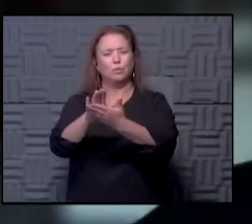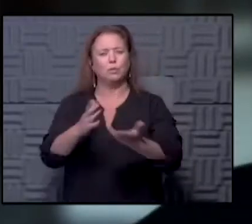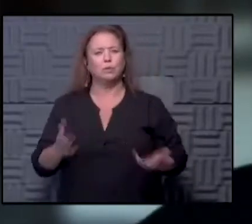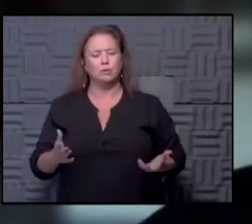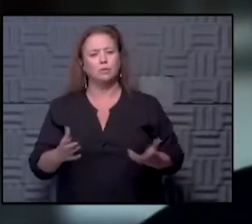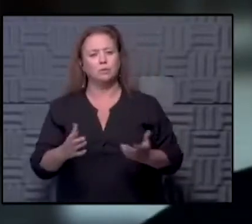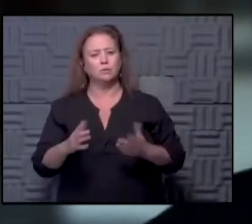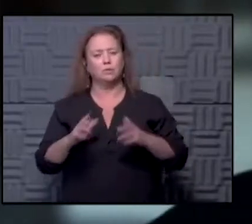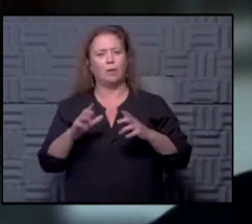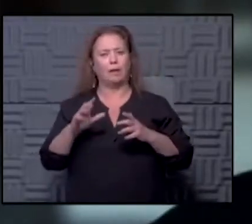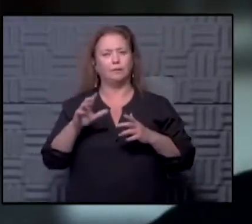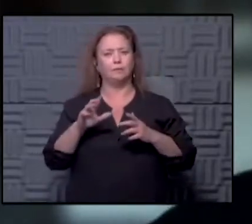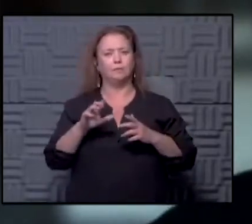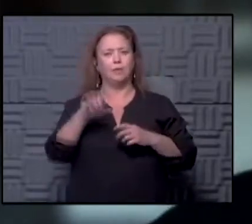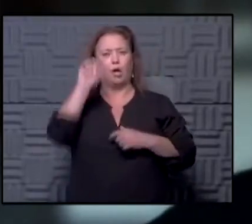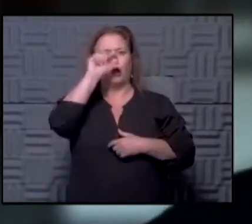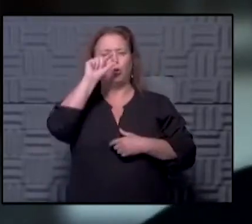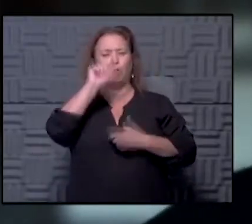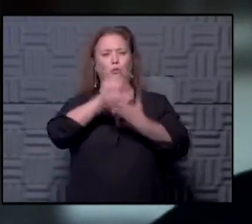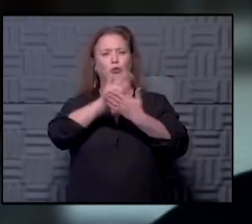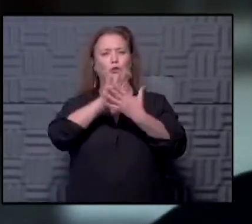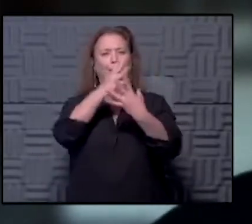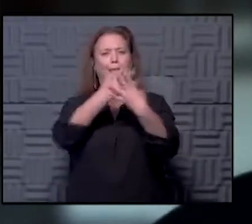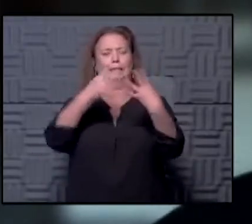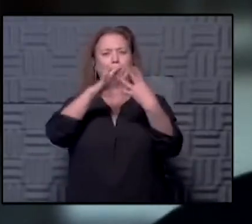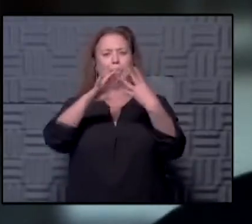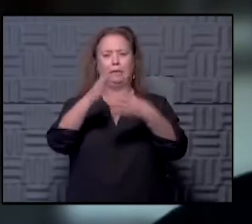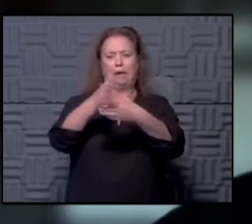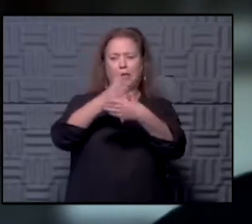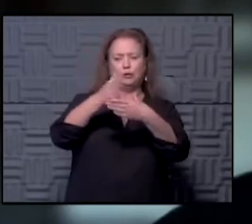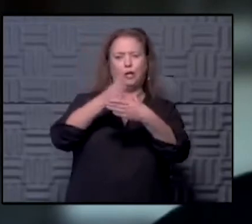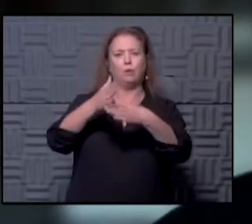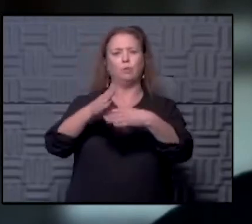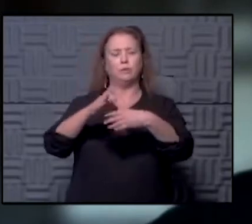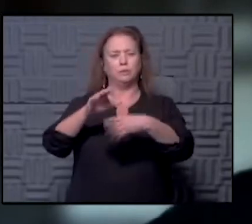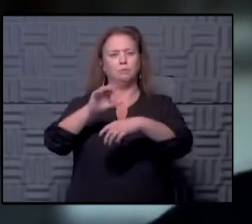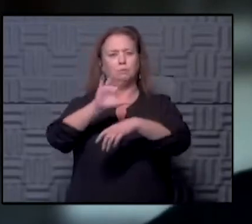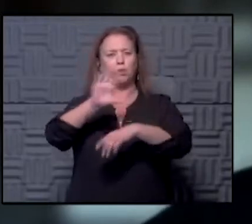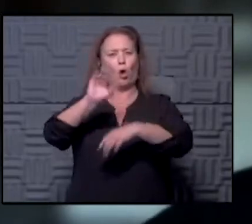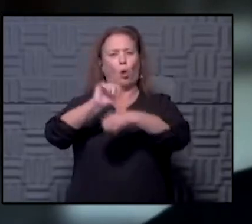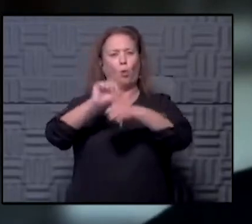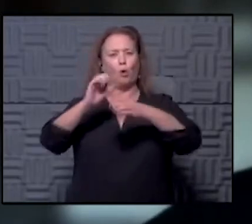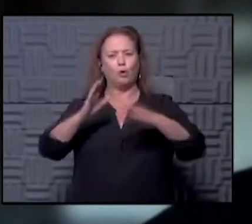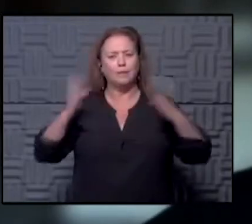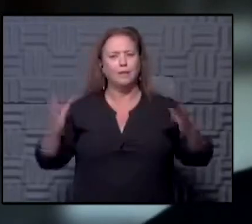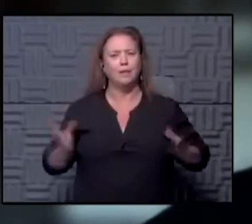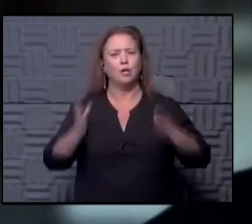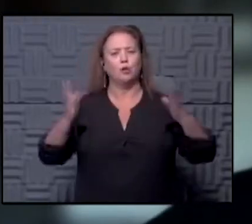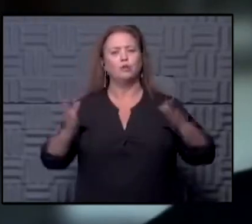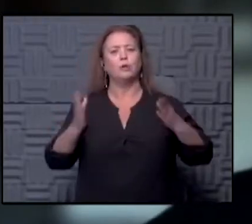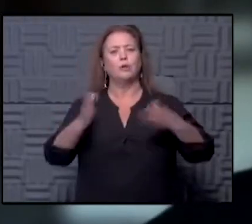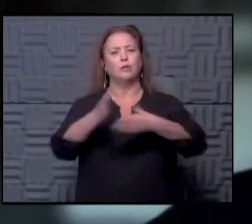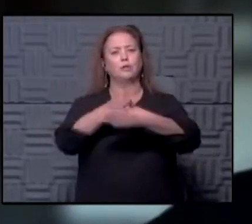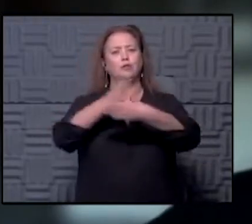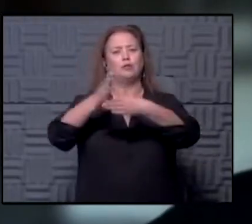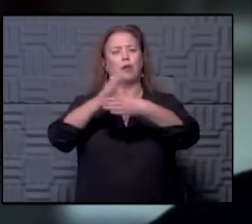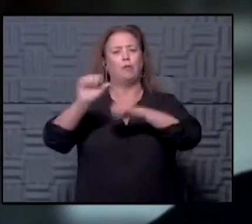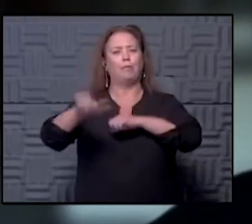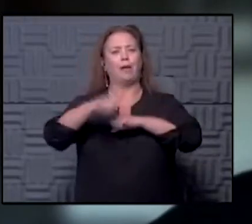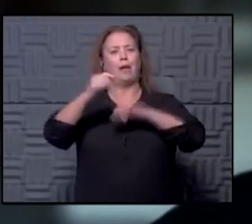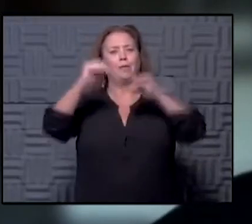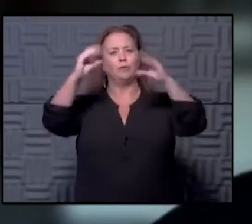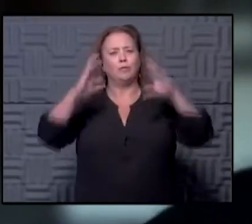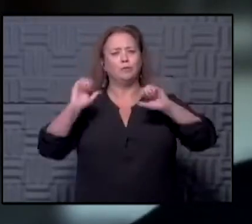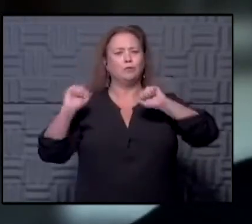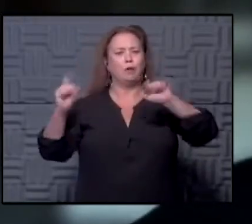just started putting stuff into a Google Sheet, and I initially shared it with some colleagues, and they encouraged me to share it with other teachers across the country. And so I